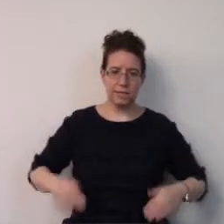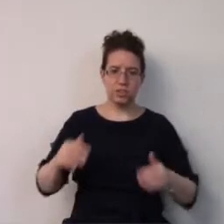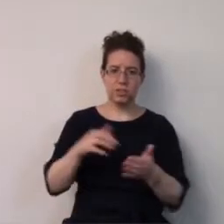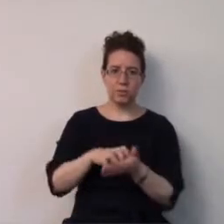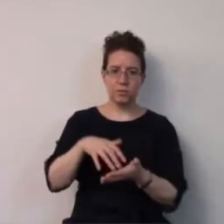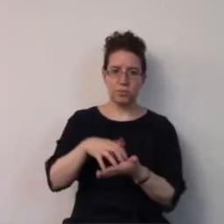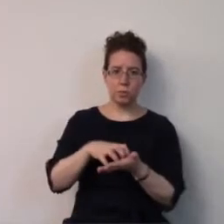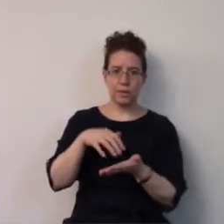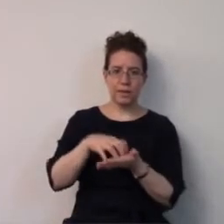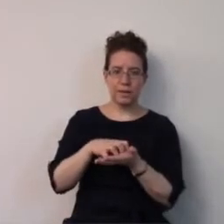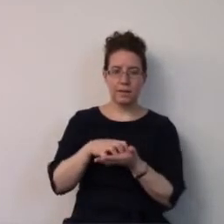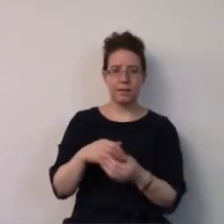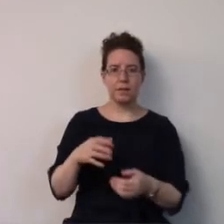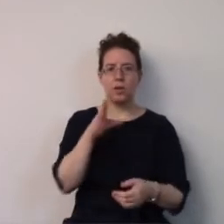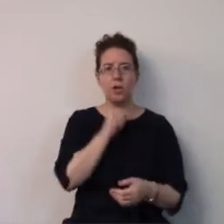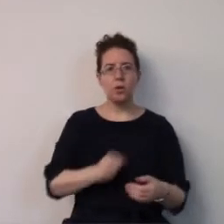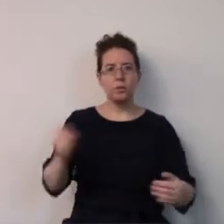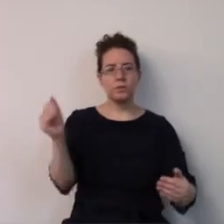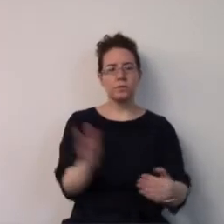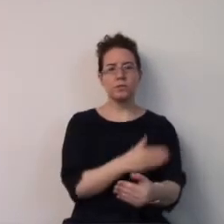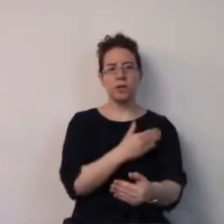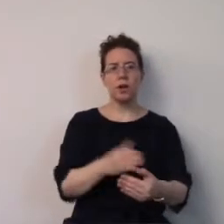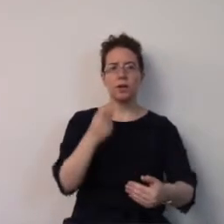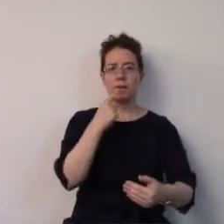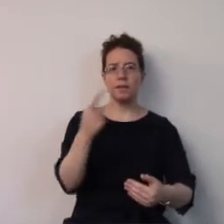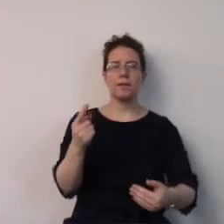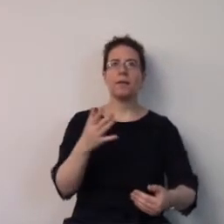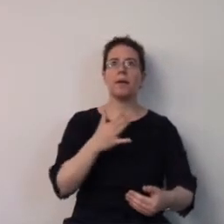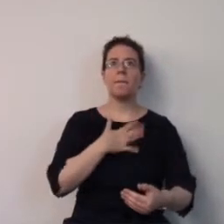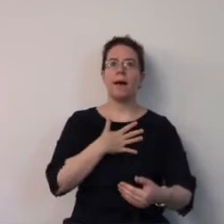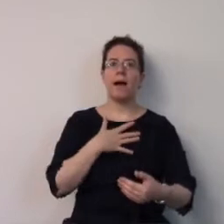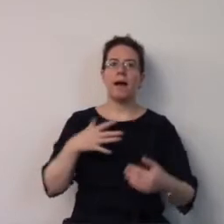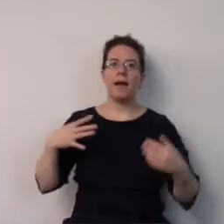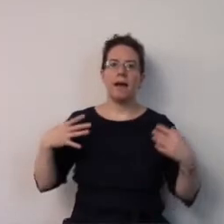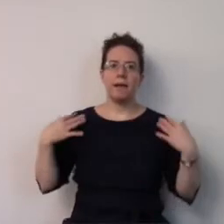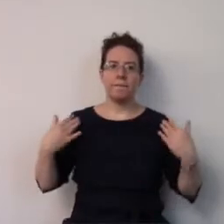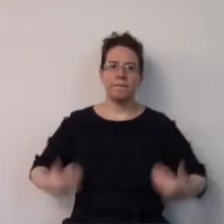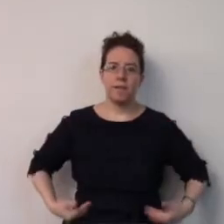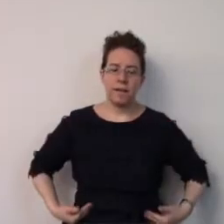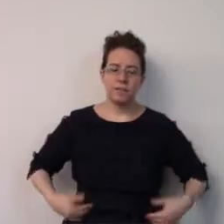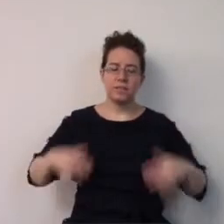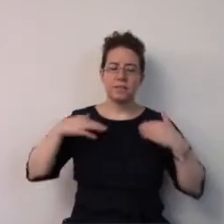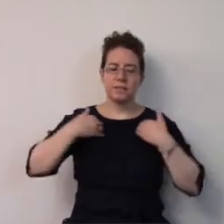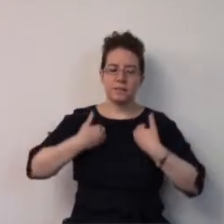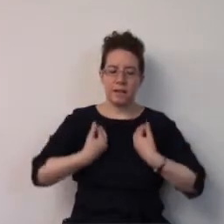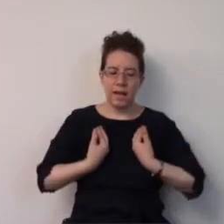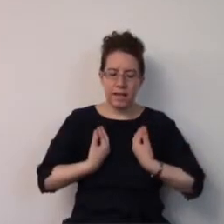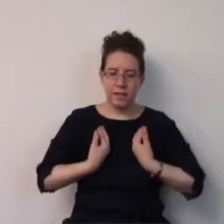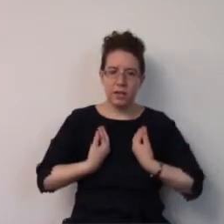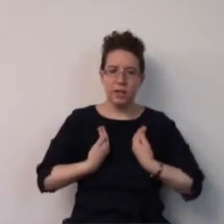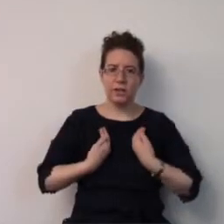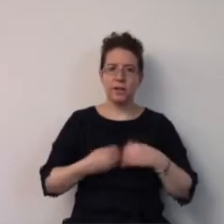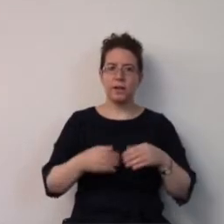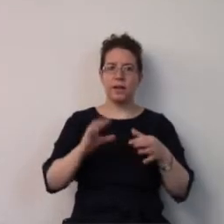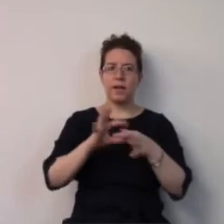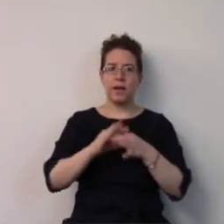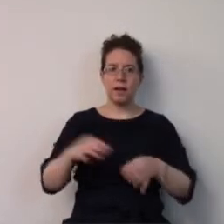a pleasing child until that final